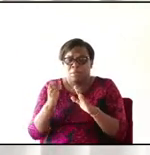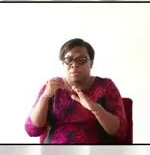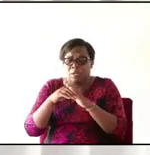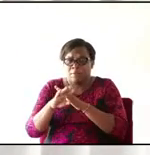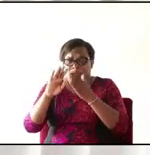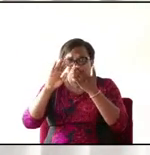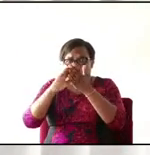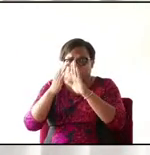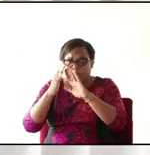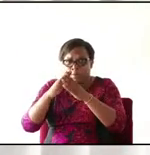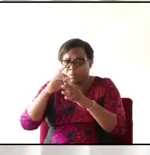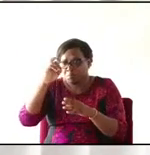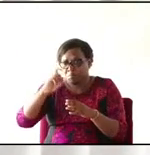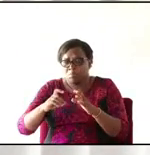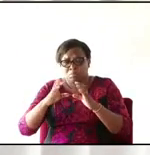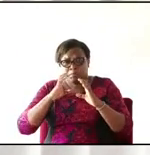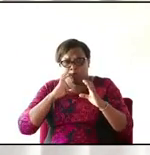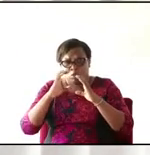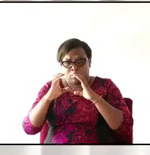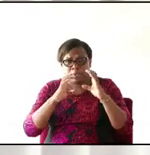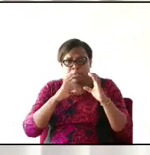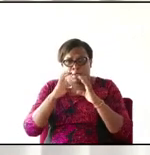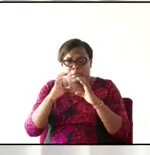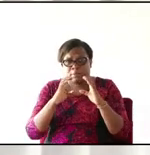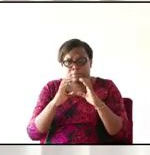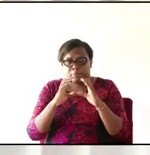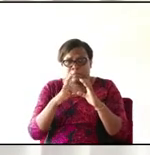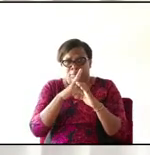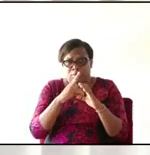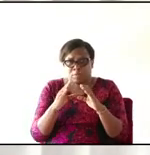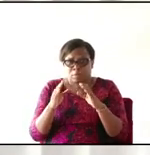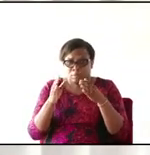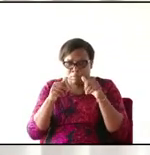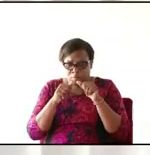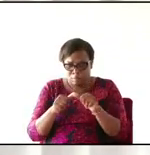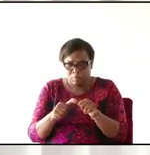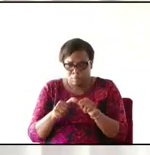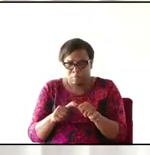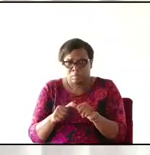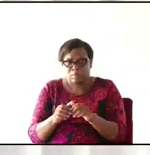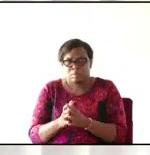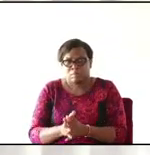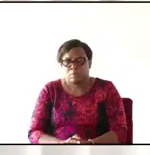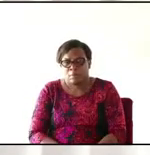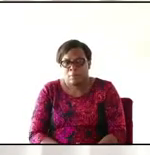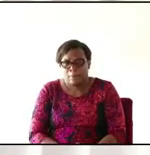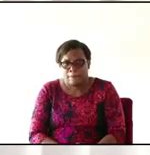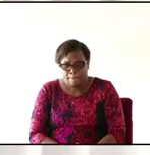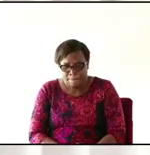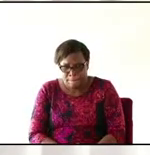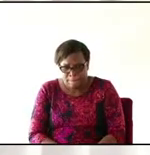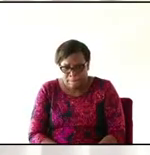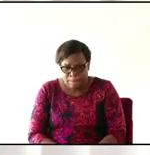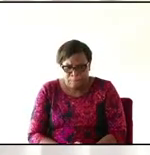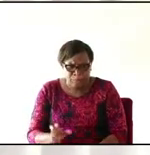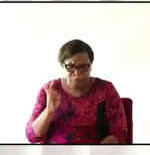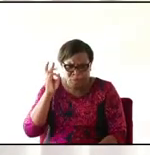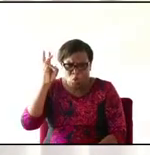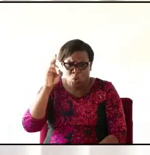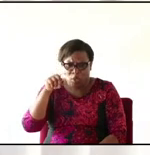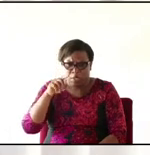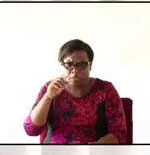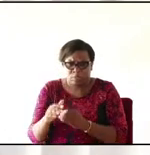requires communication, and demands commitment. I wonder this morning if there